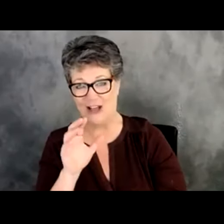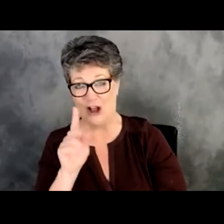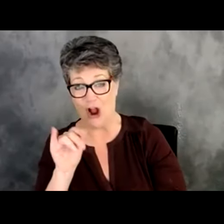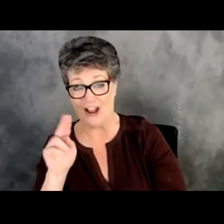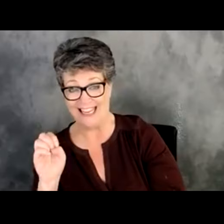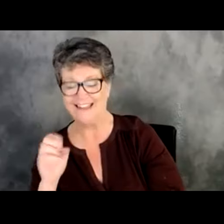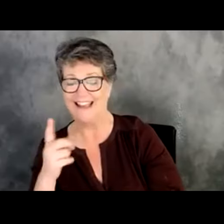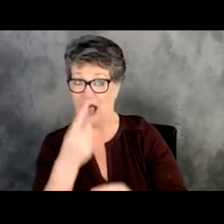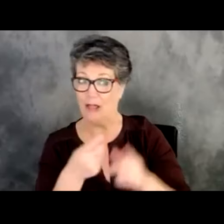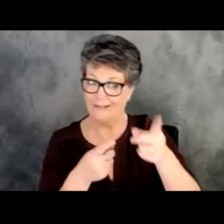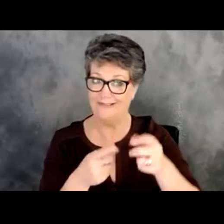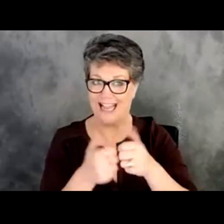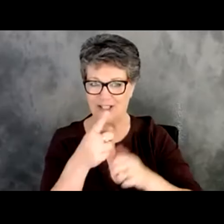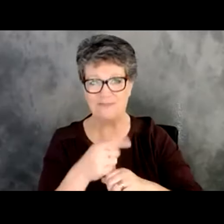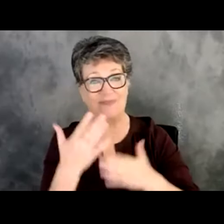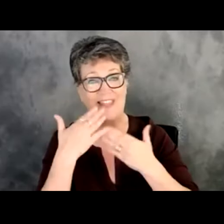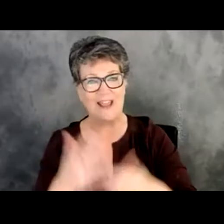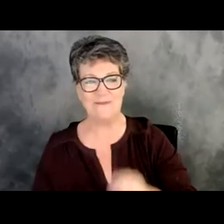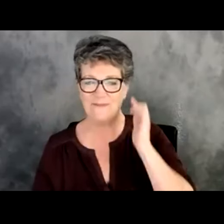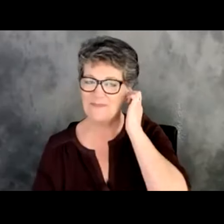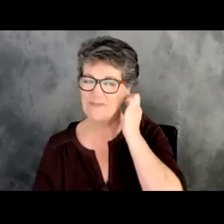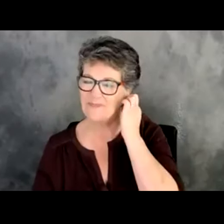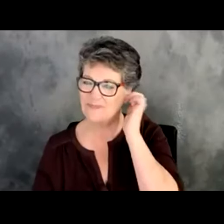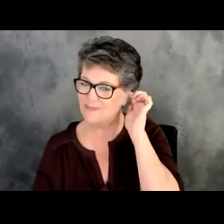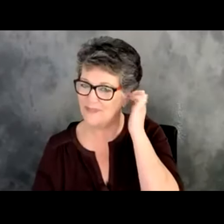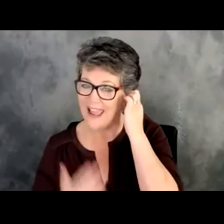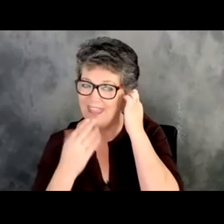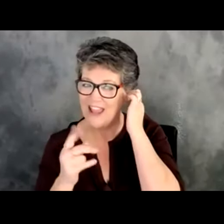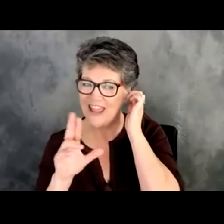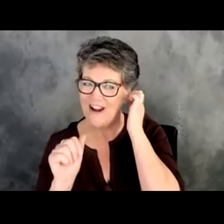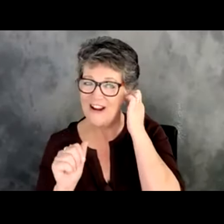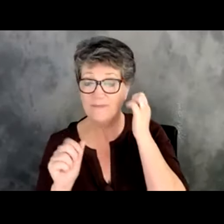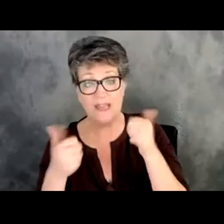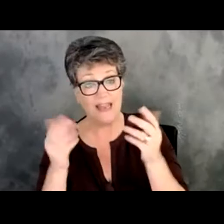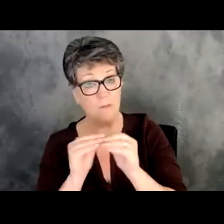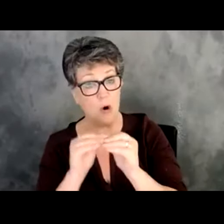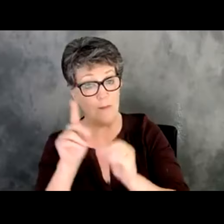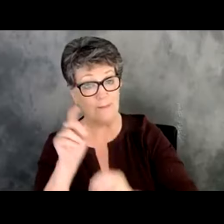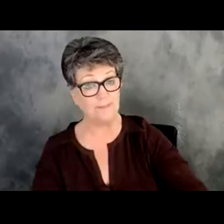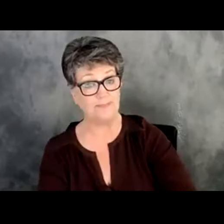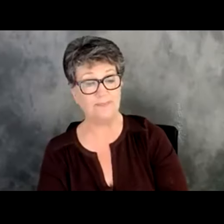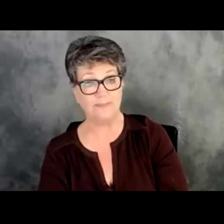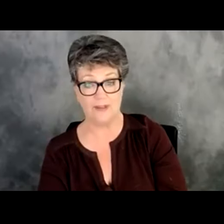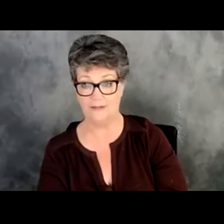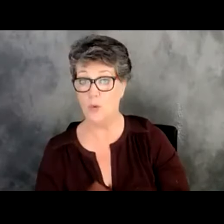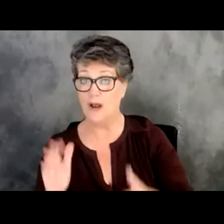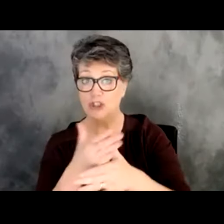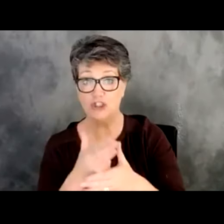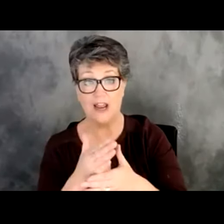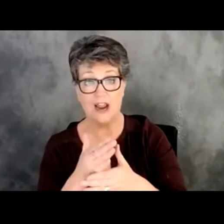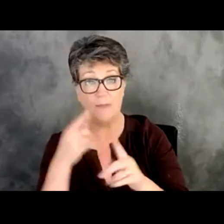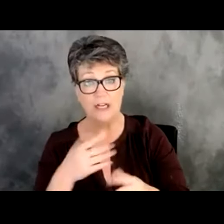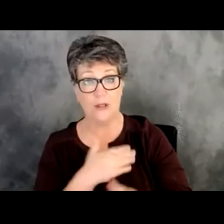now. Thank you. Thank you. Thank you, Kiara. Anyone else like to share, particularly members